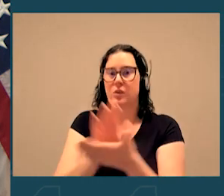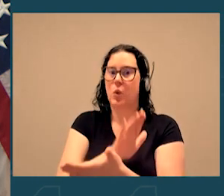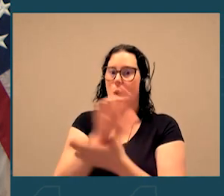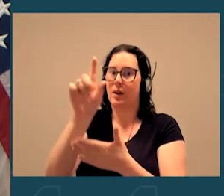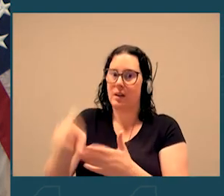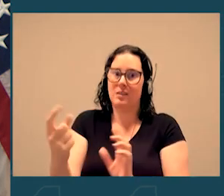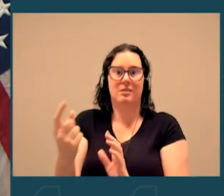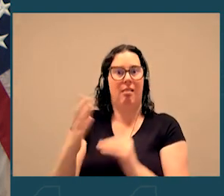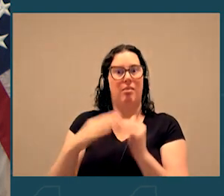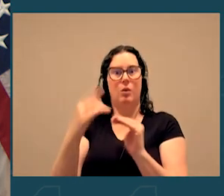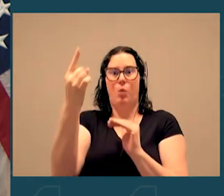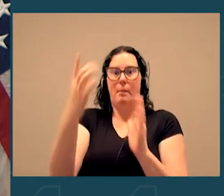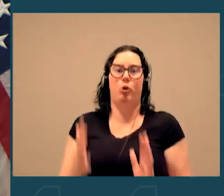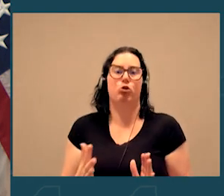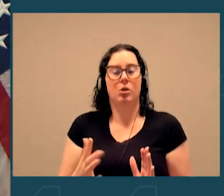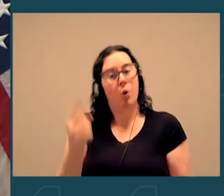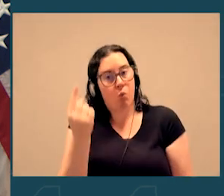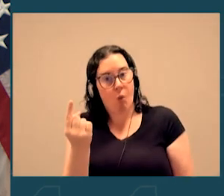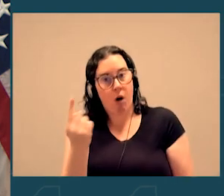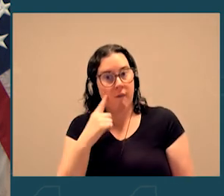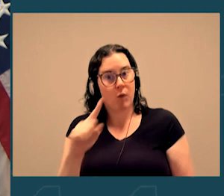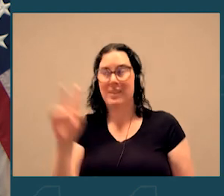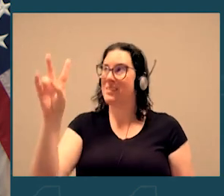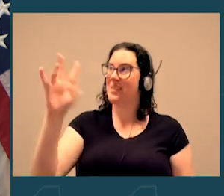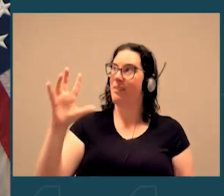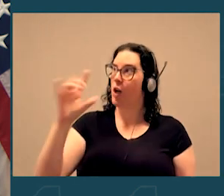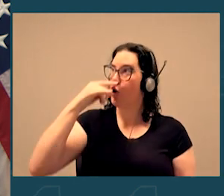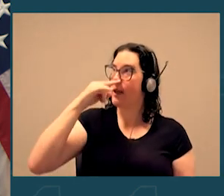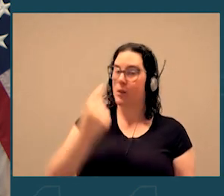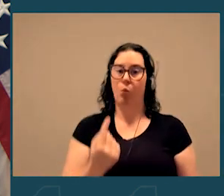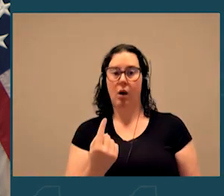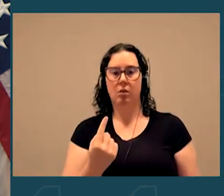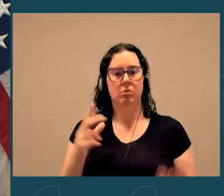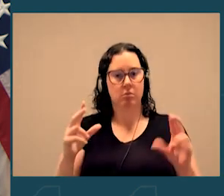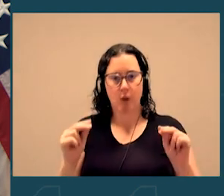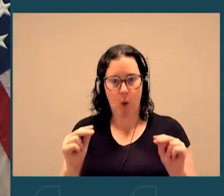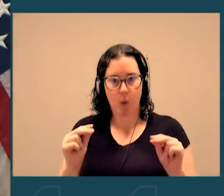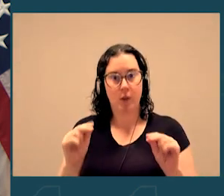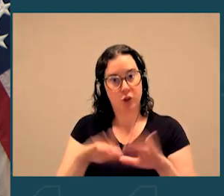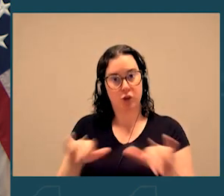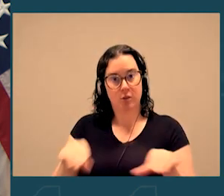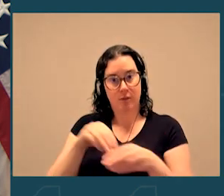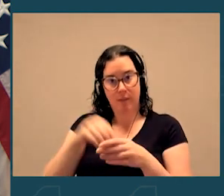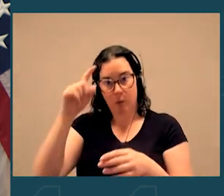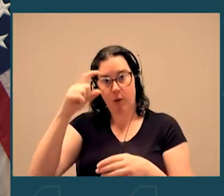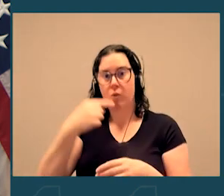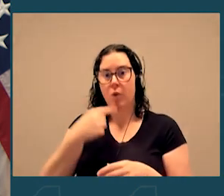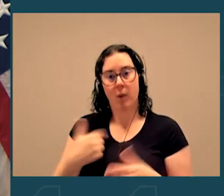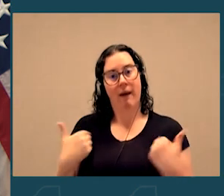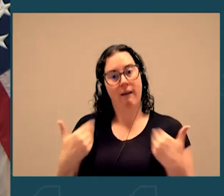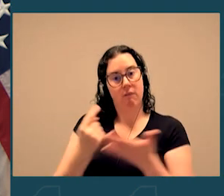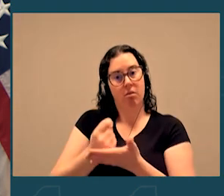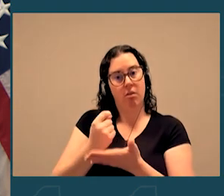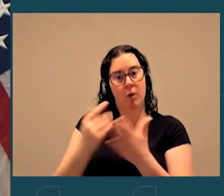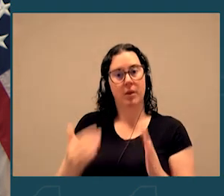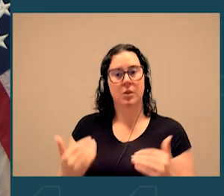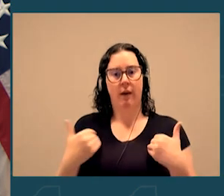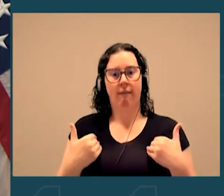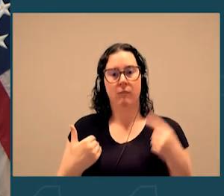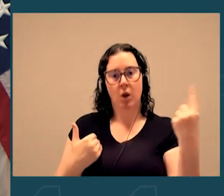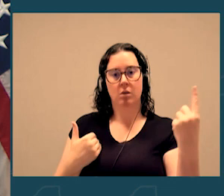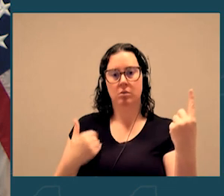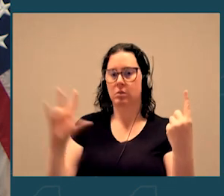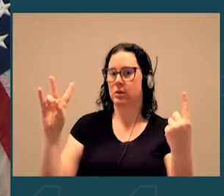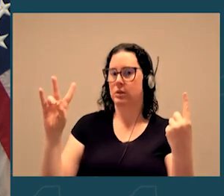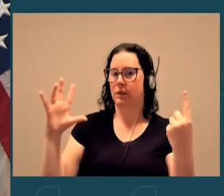and not just one person for 700, which is what these children in the Bronx told me. Well, we have a therapist, we have 700 kids in our school,